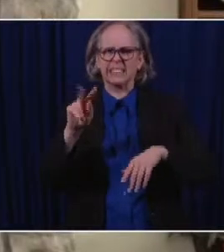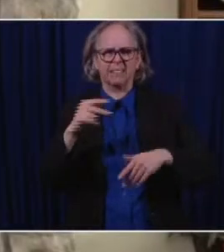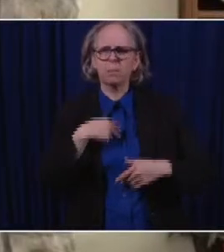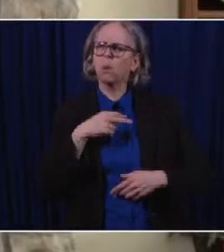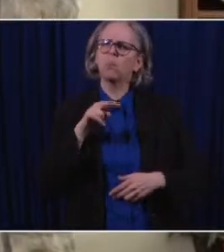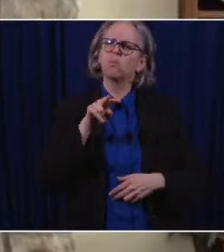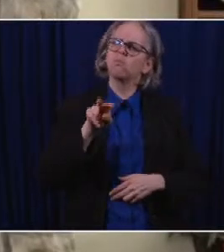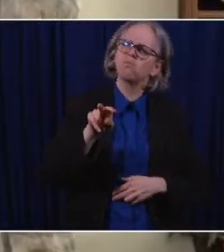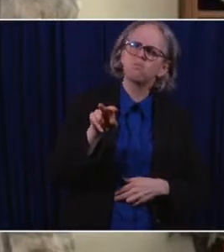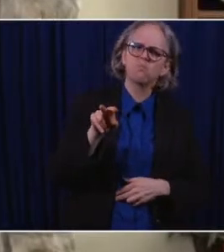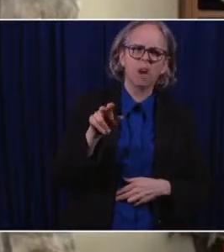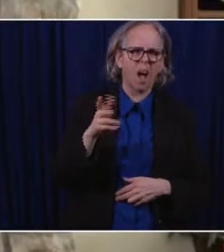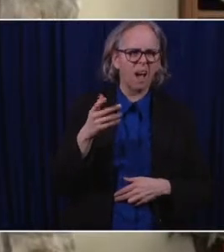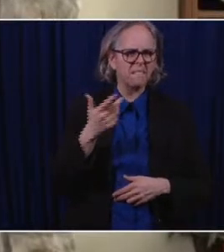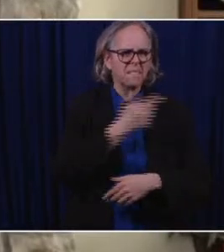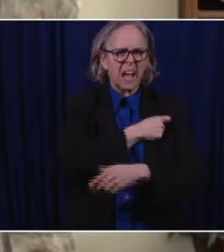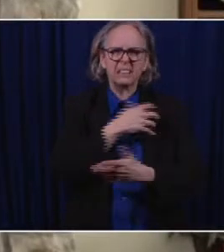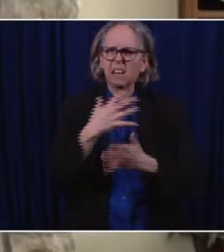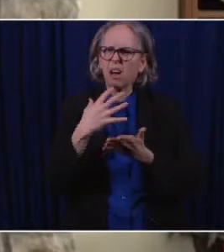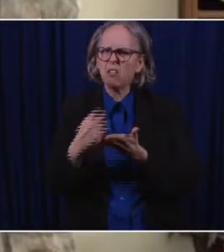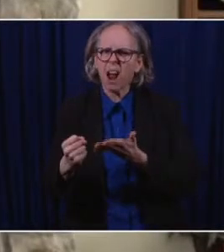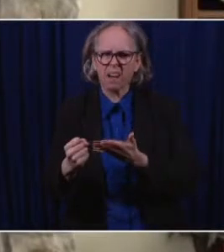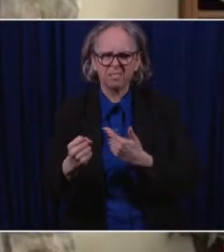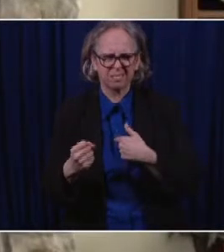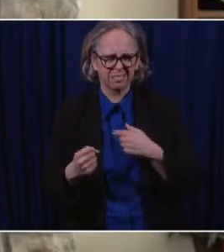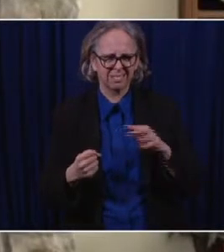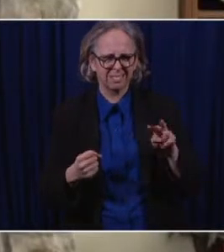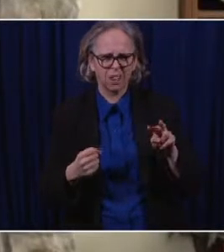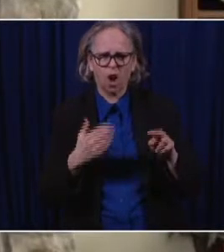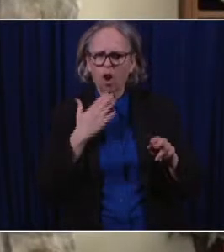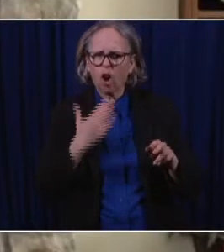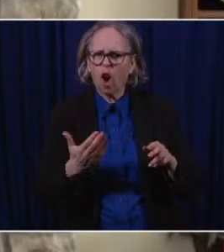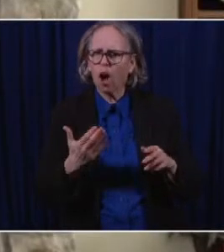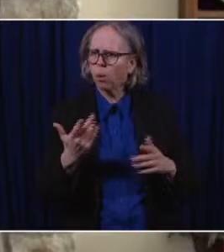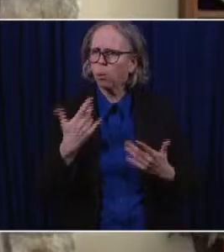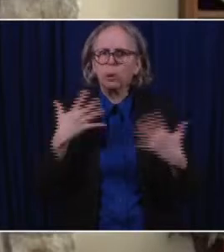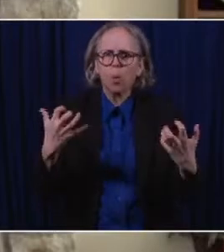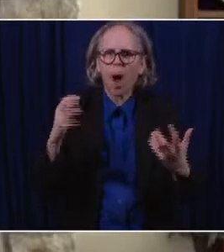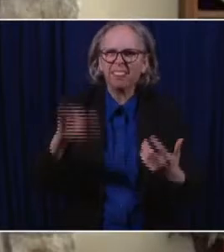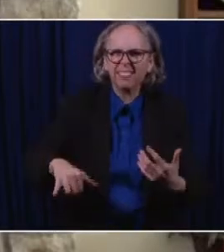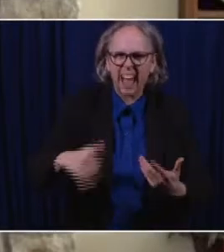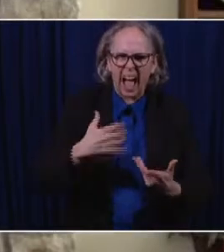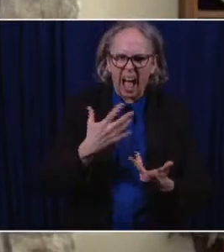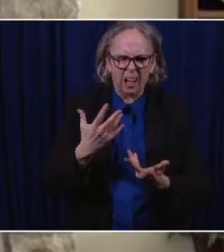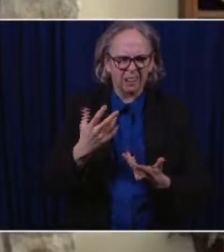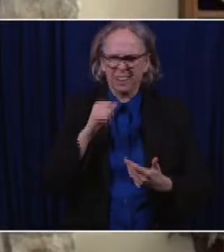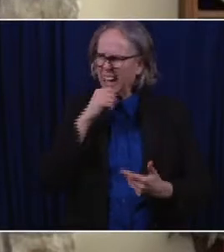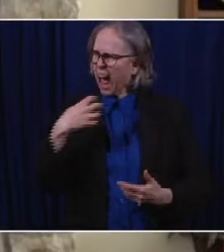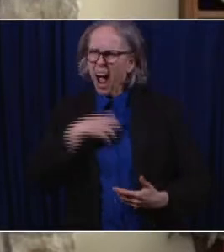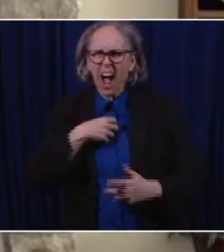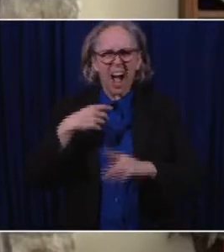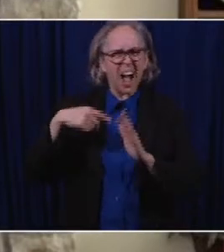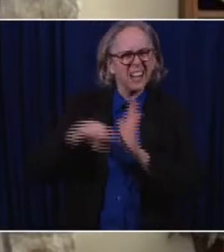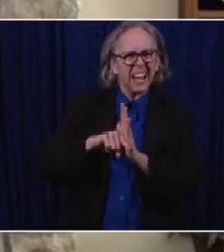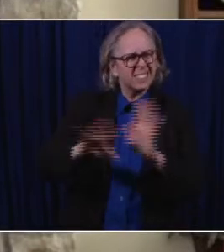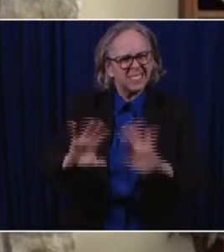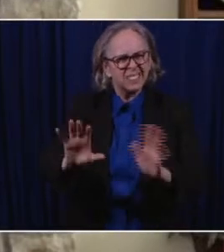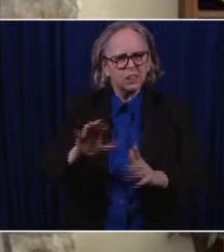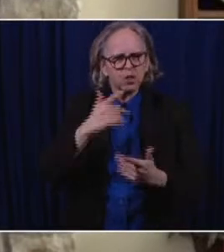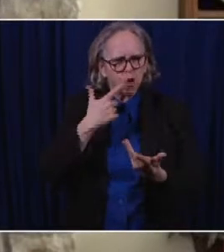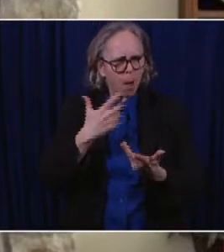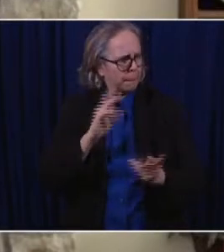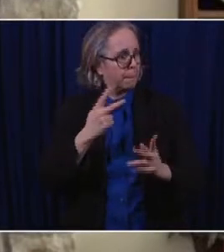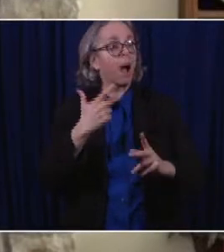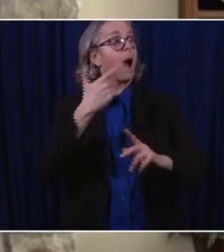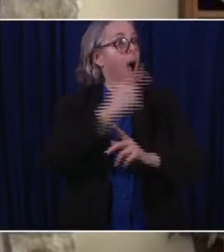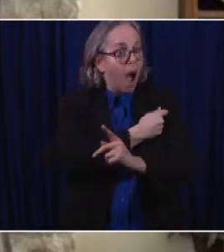Well, that's the goal. If you only have a little bit of vaccine, the goal is to put it in people's arms just as